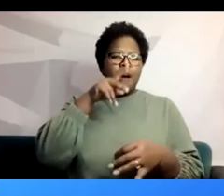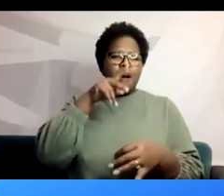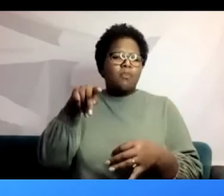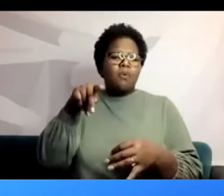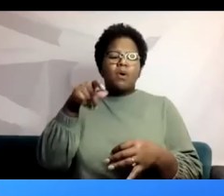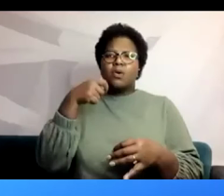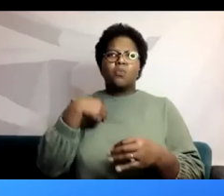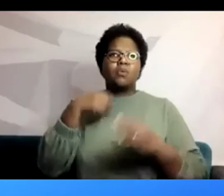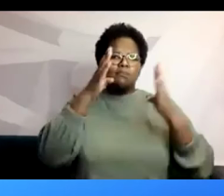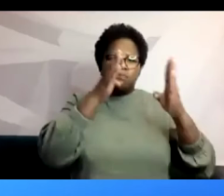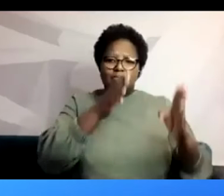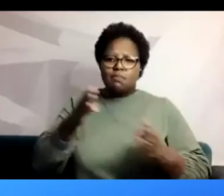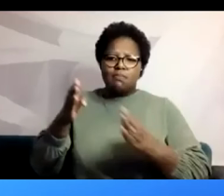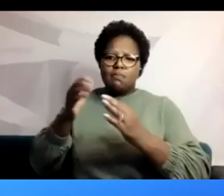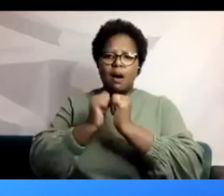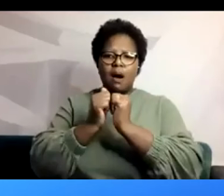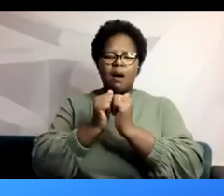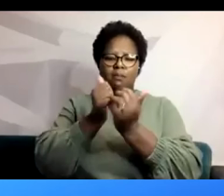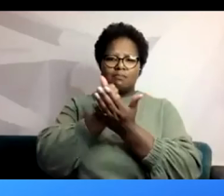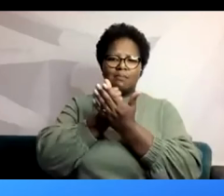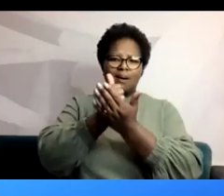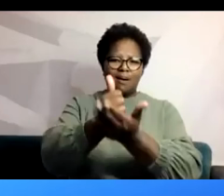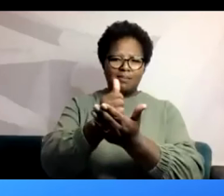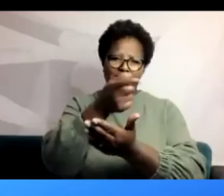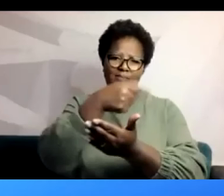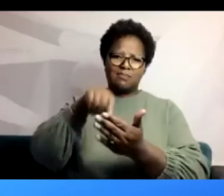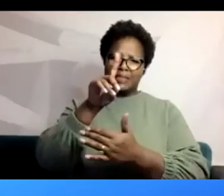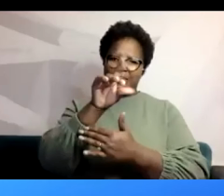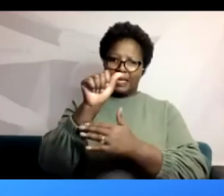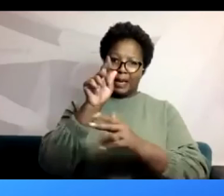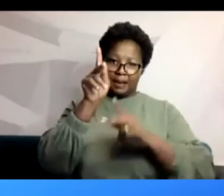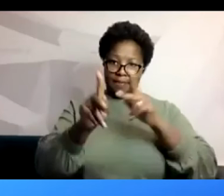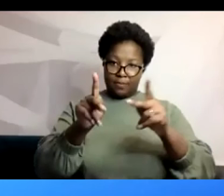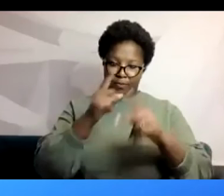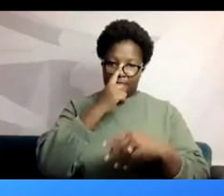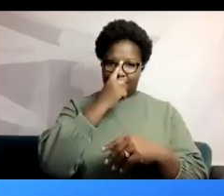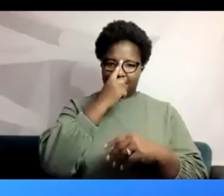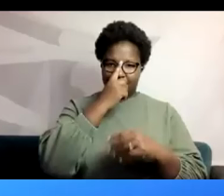for assistive technology. Next slide, please.